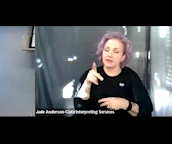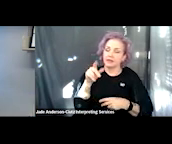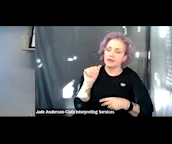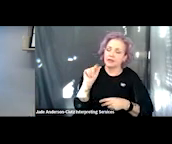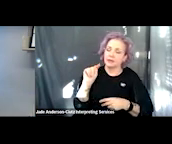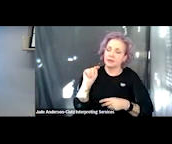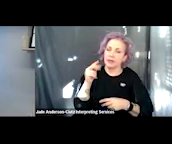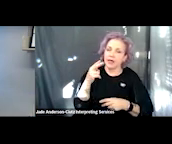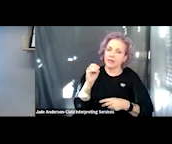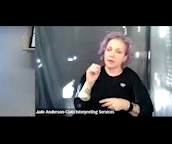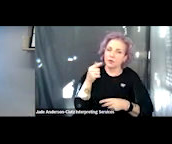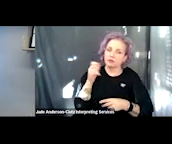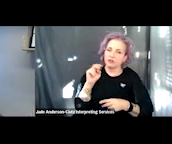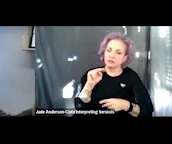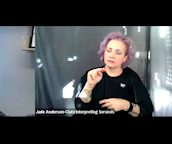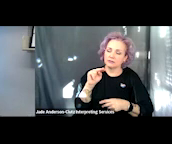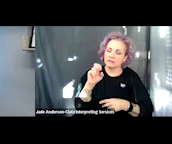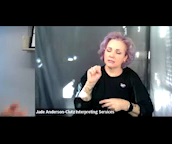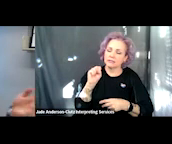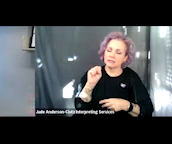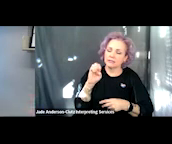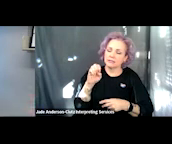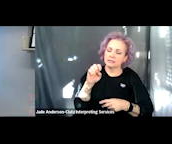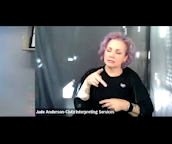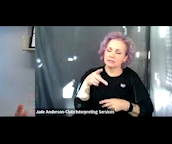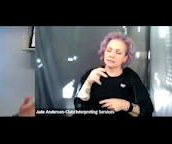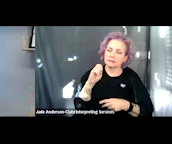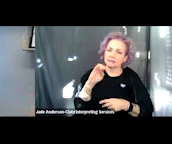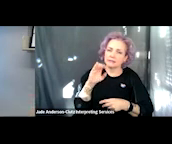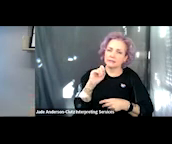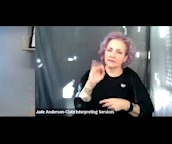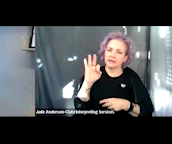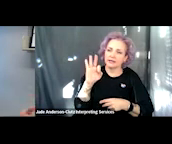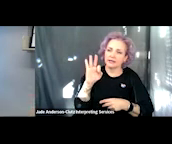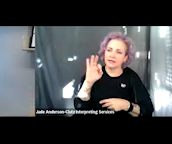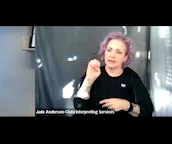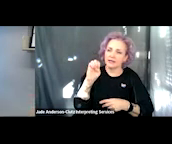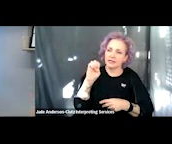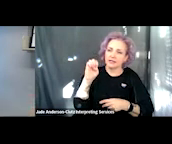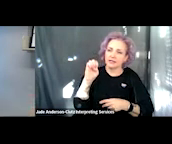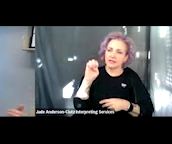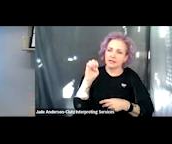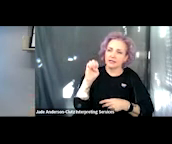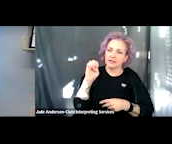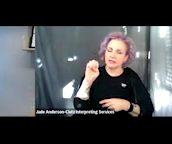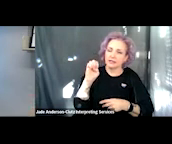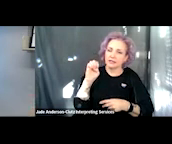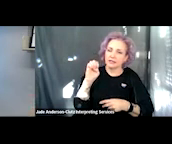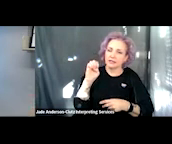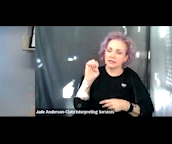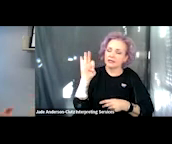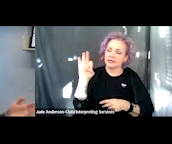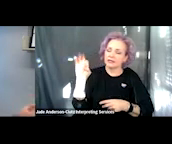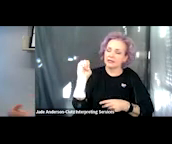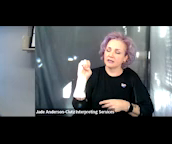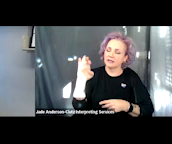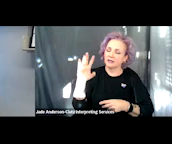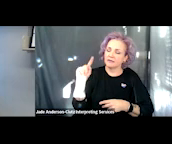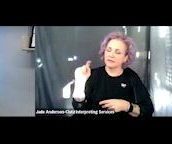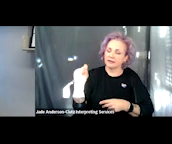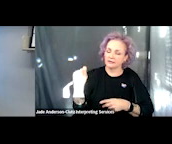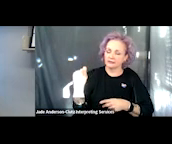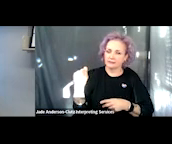group of pathogens. So, for example, a virus may come, a certain virus will bring about outcome X, a